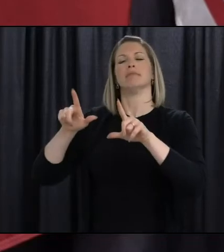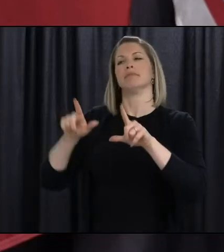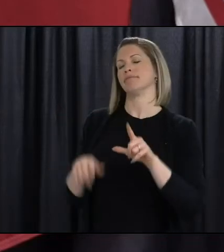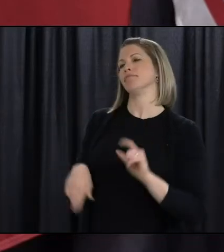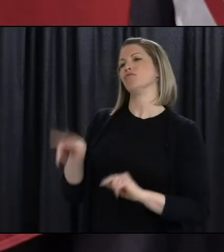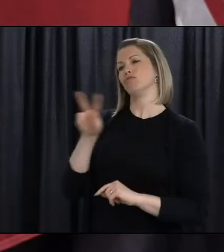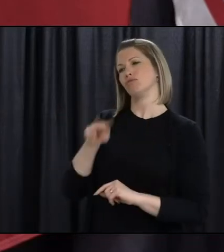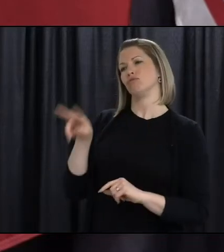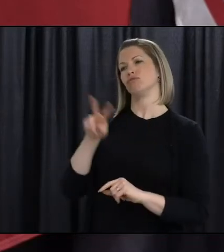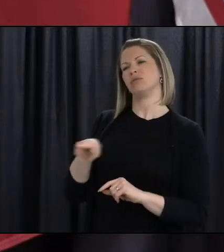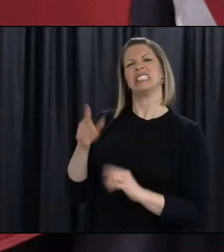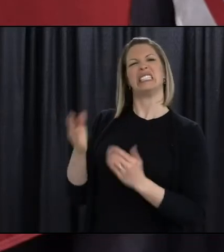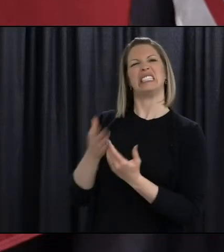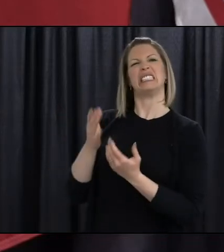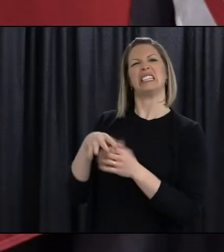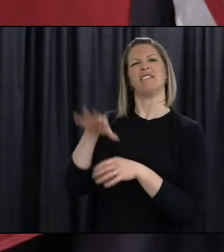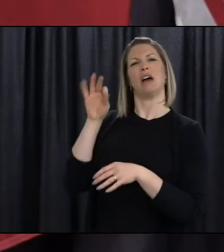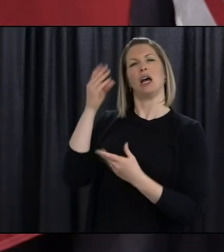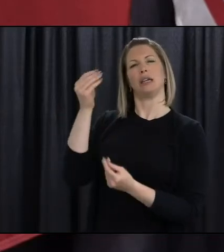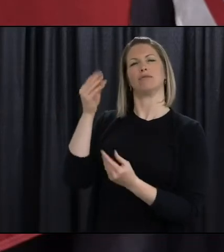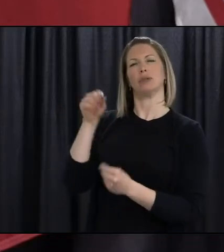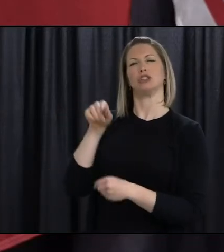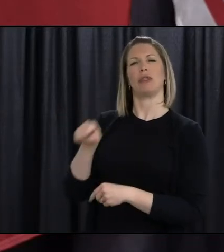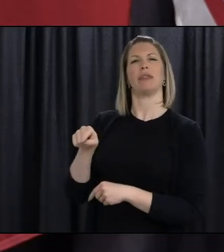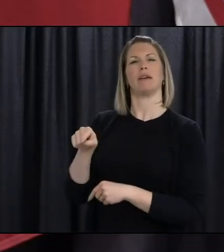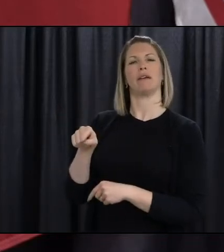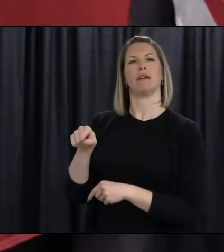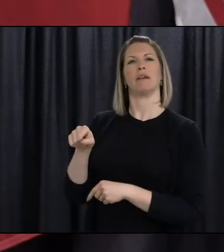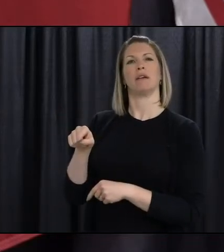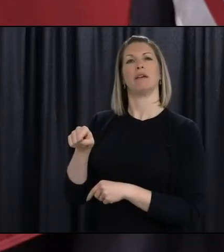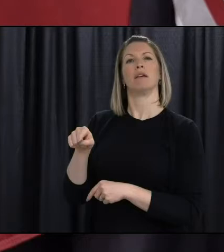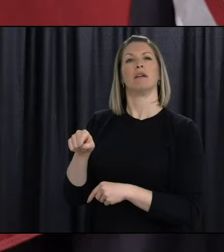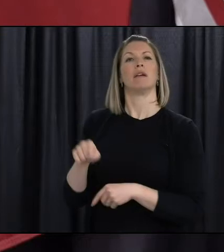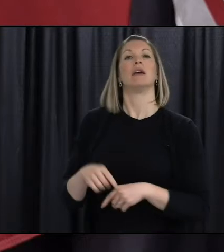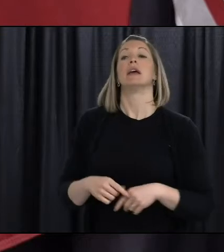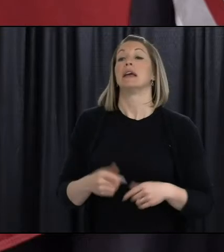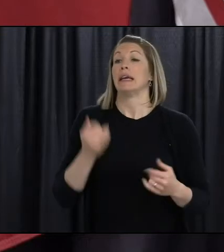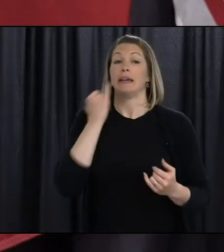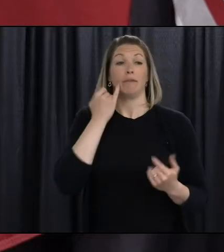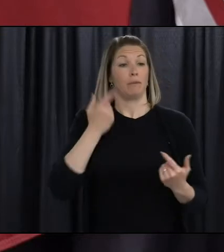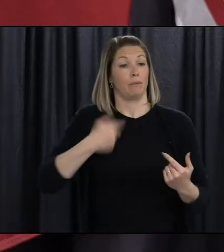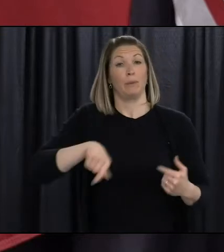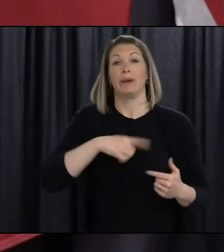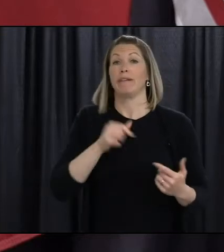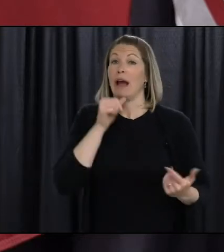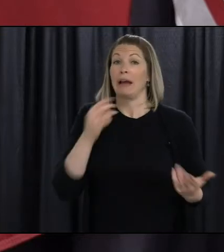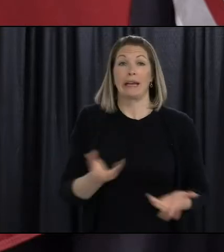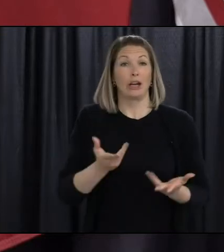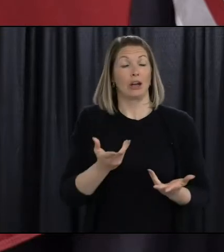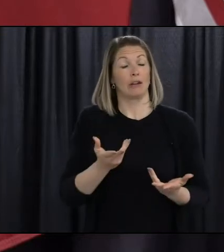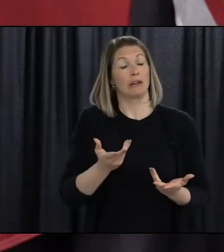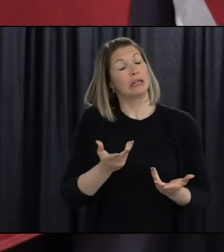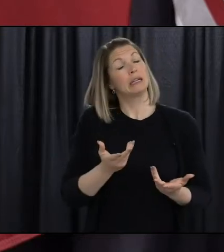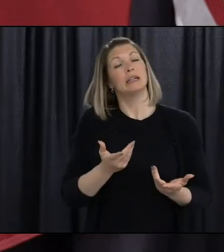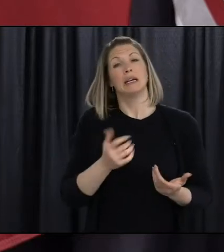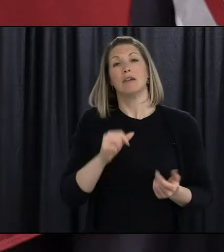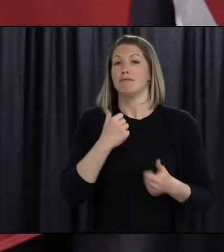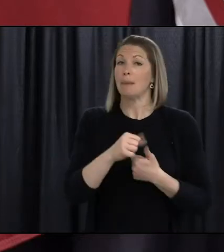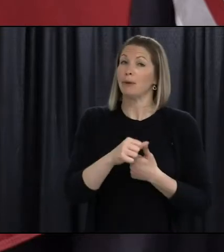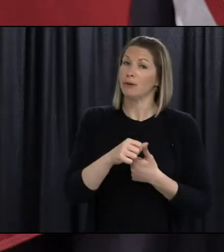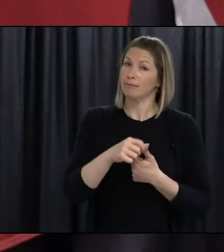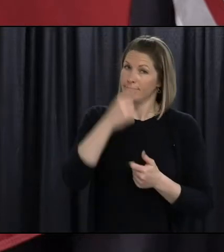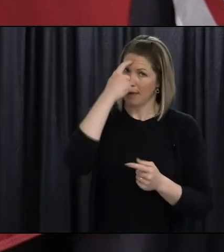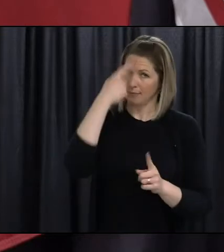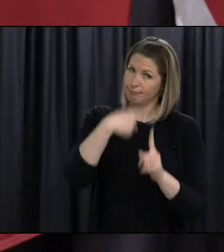this website will be regularly updated. So keep up the good work over this weekend. Maintain physical distancing and keep washing your hands,